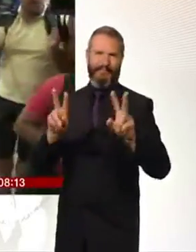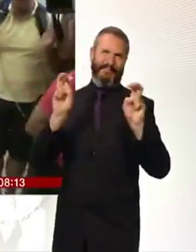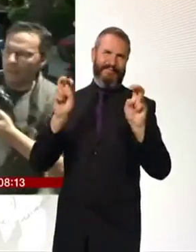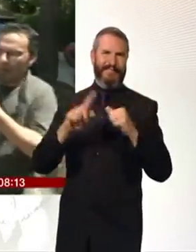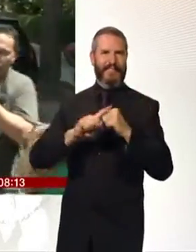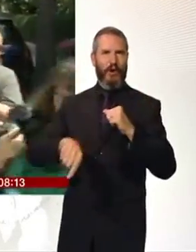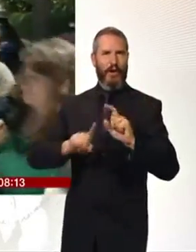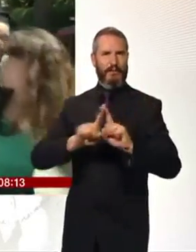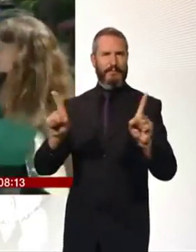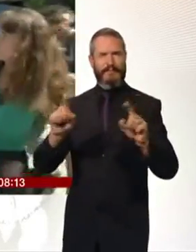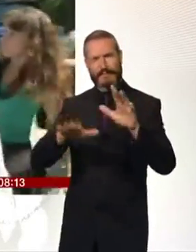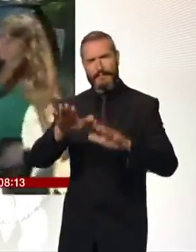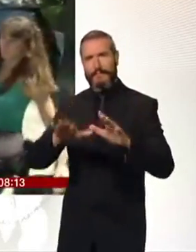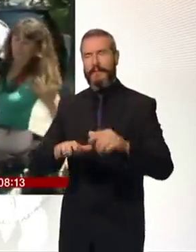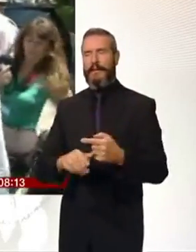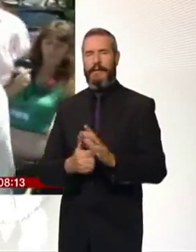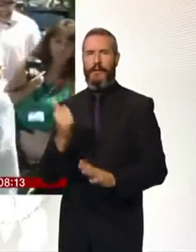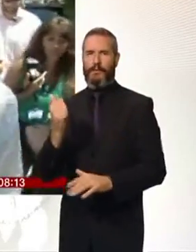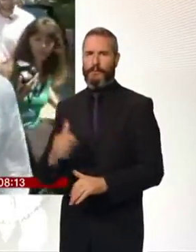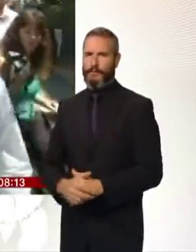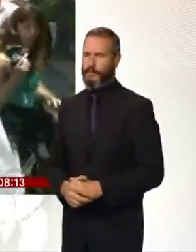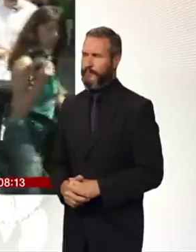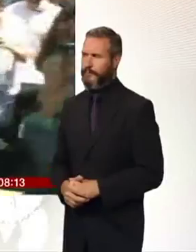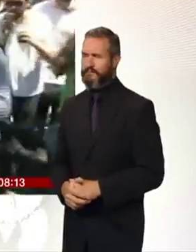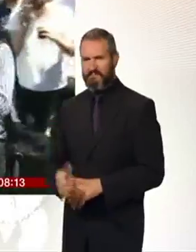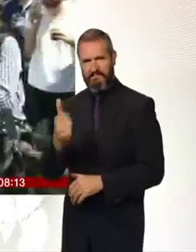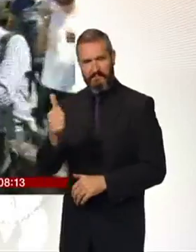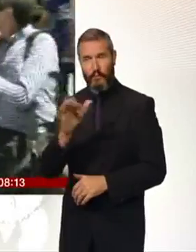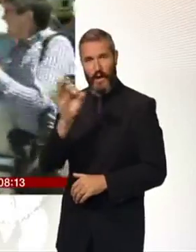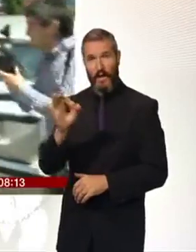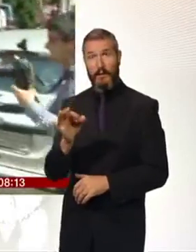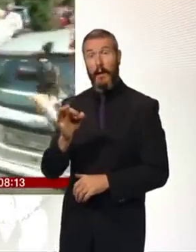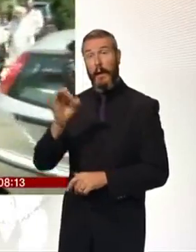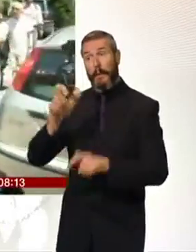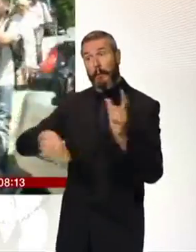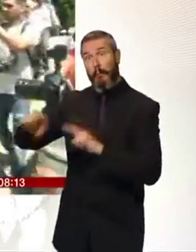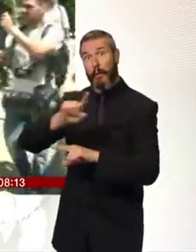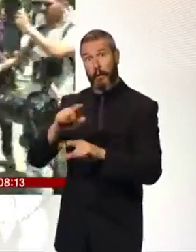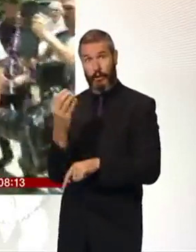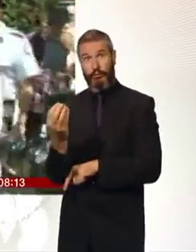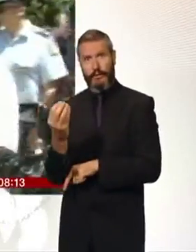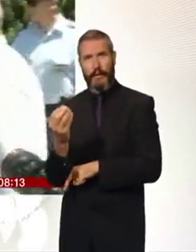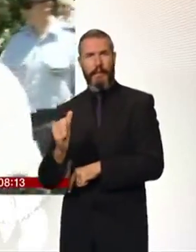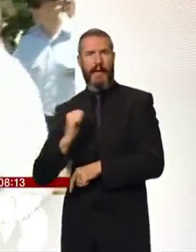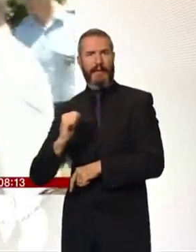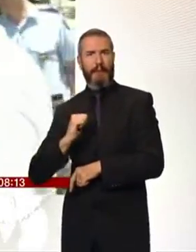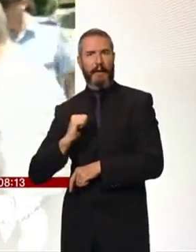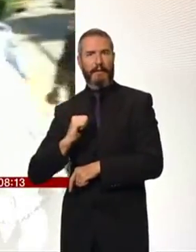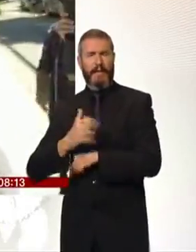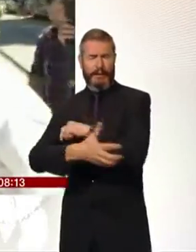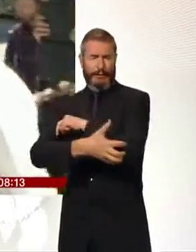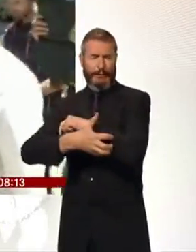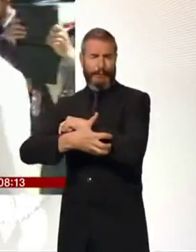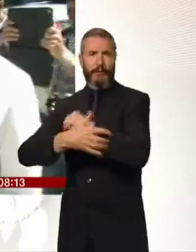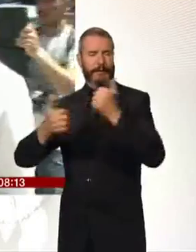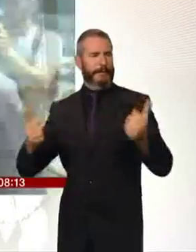Mr. Varoufakis and his in the Ministry of Finance. Very briefly, do you think Greek voters expect now the austerity to go away now that they voted